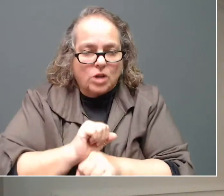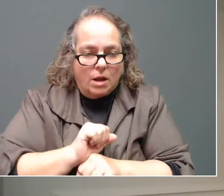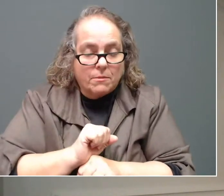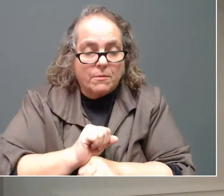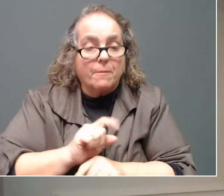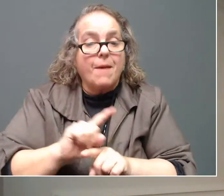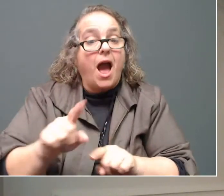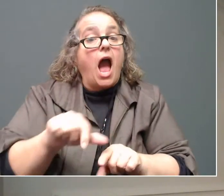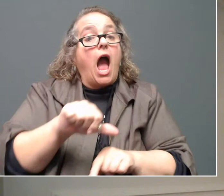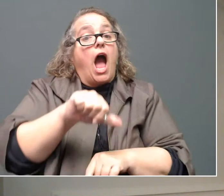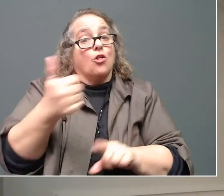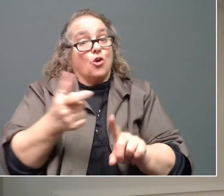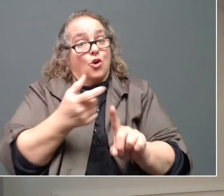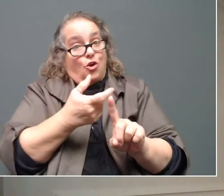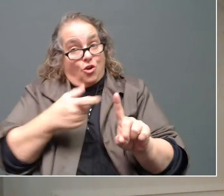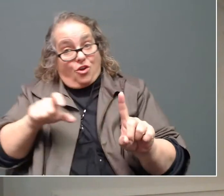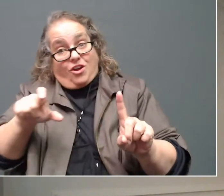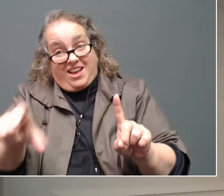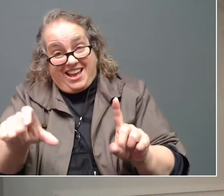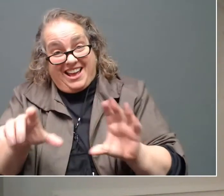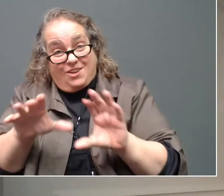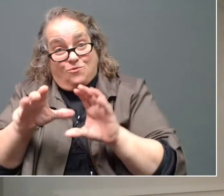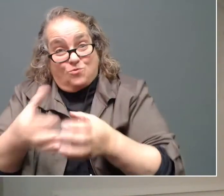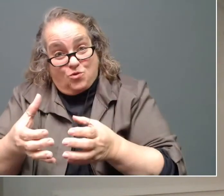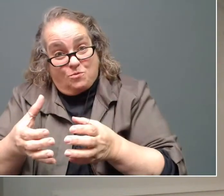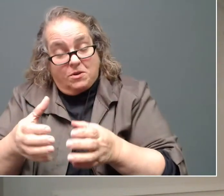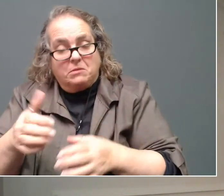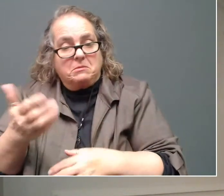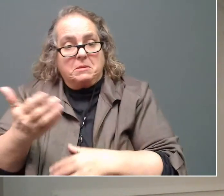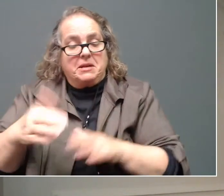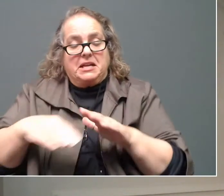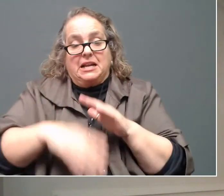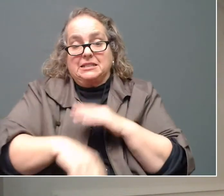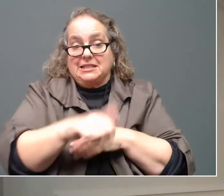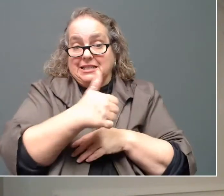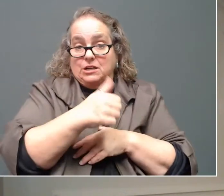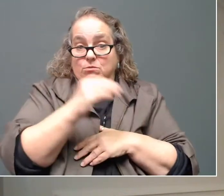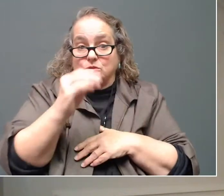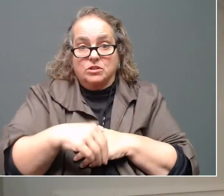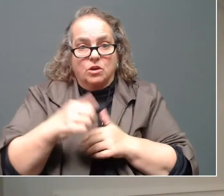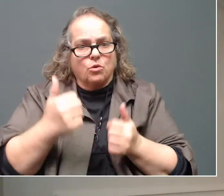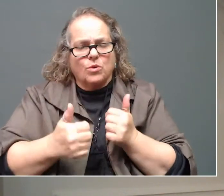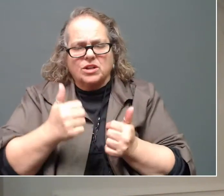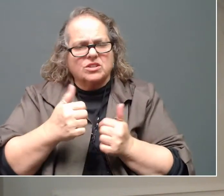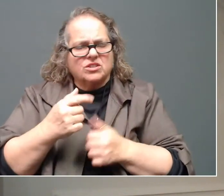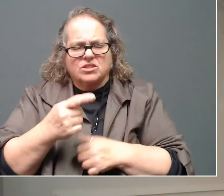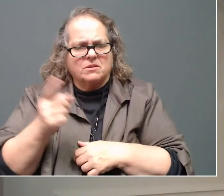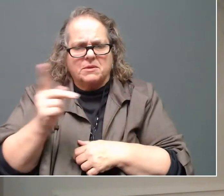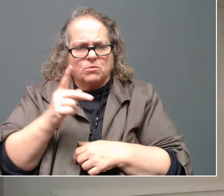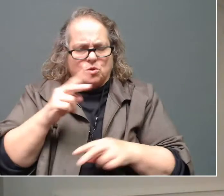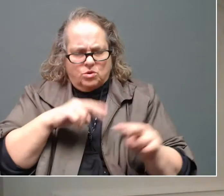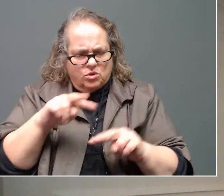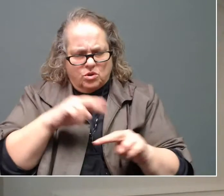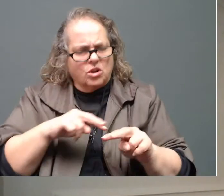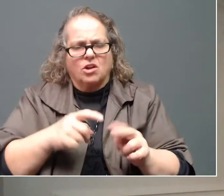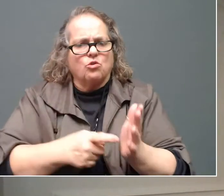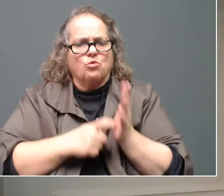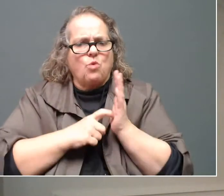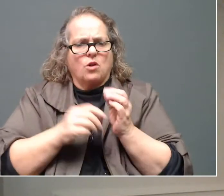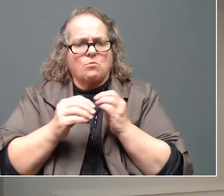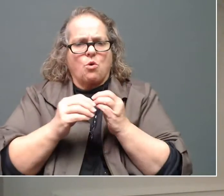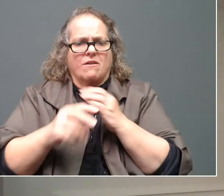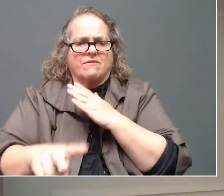of cases, however, perhaps less than 10%, for which there's something that requires verification, meaning that